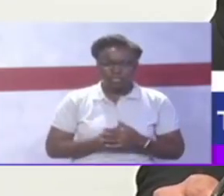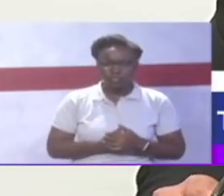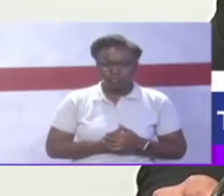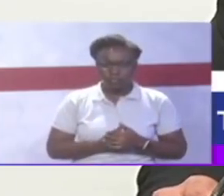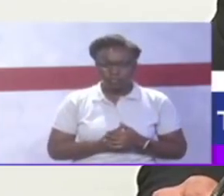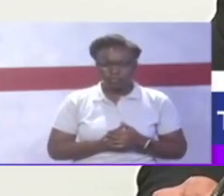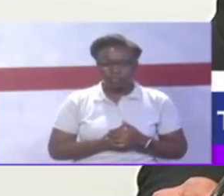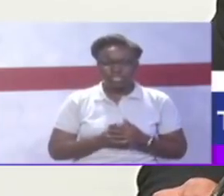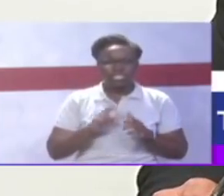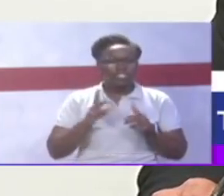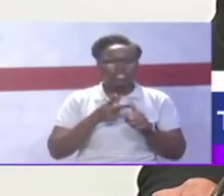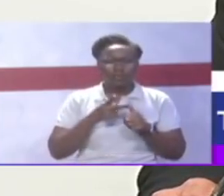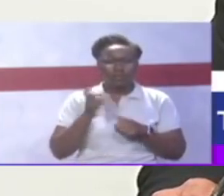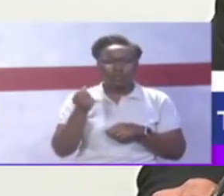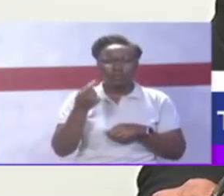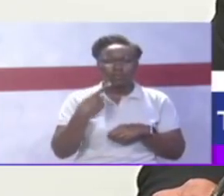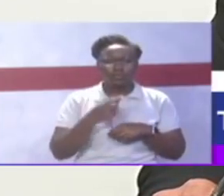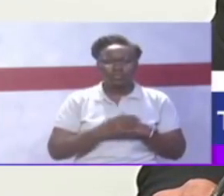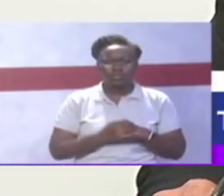Your second question.